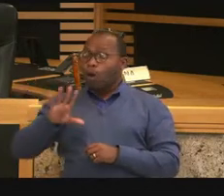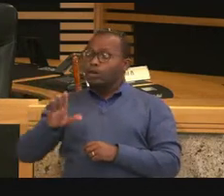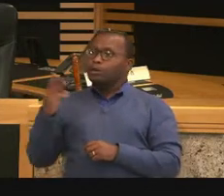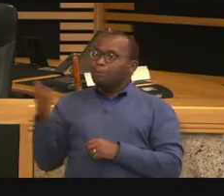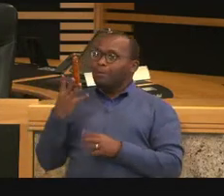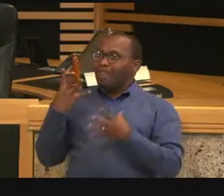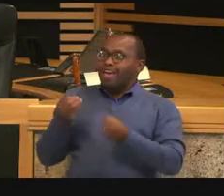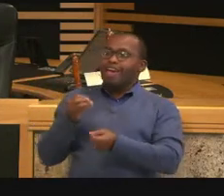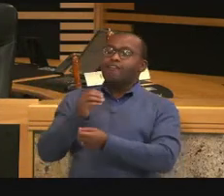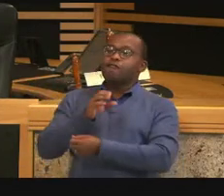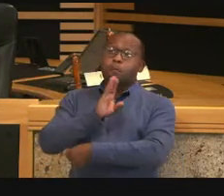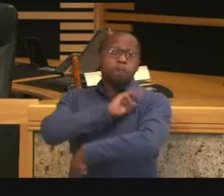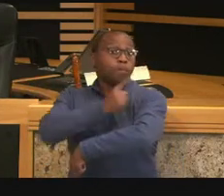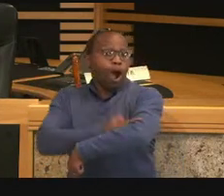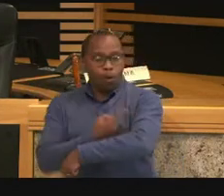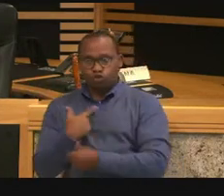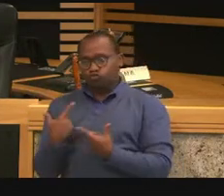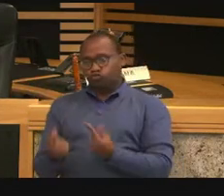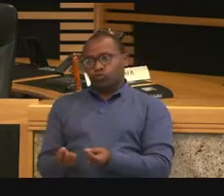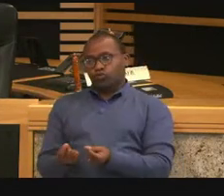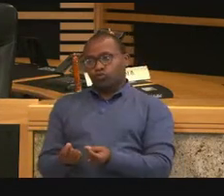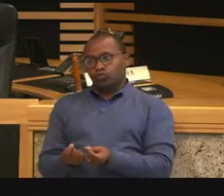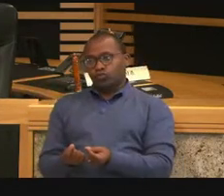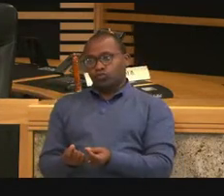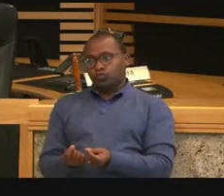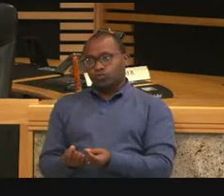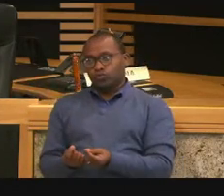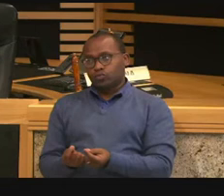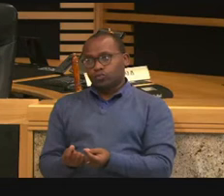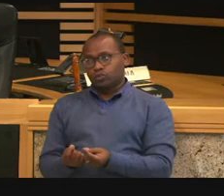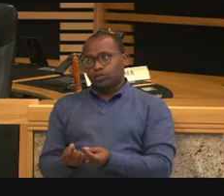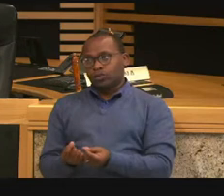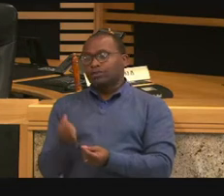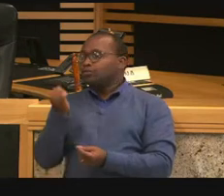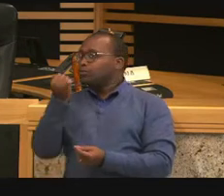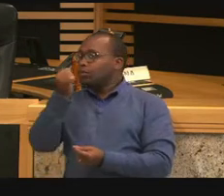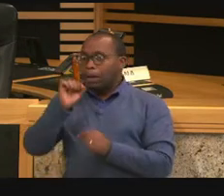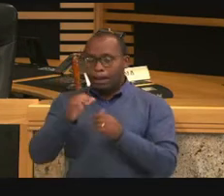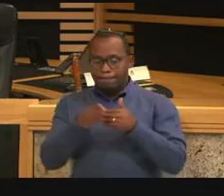Because it does not mean that these members are afraid. They need to be accompanied.